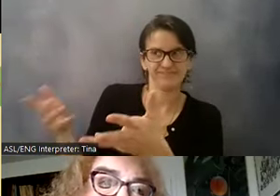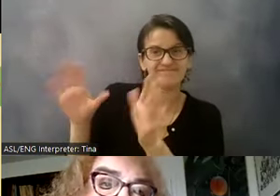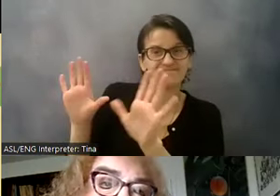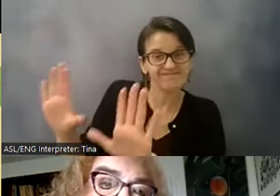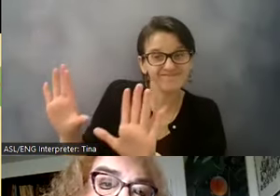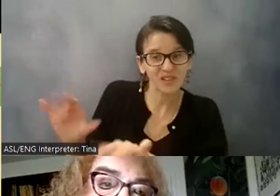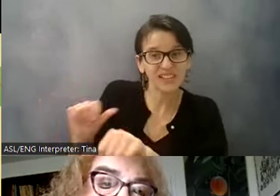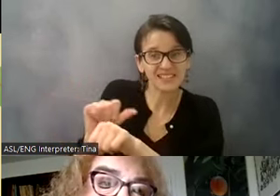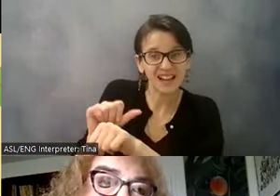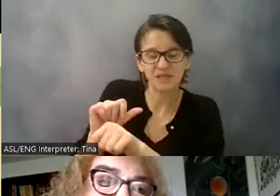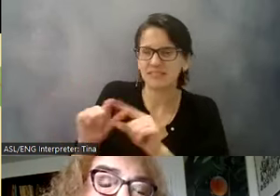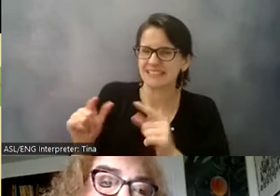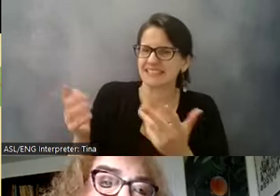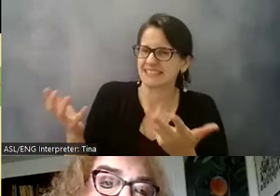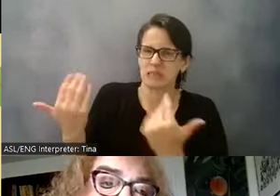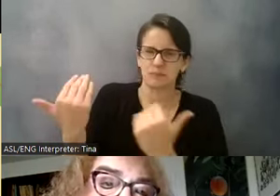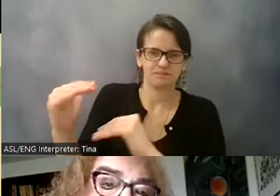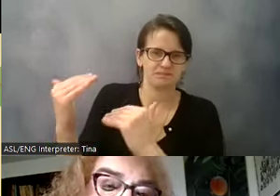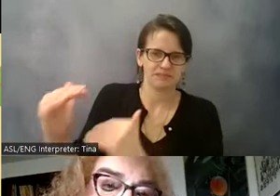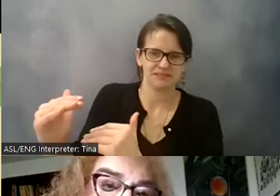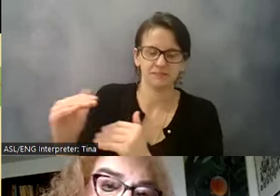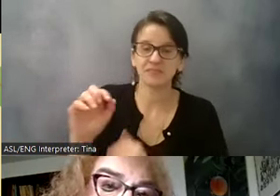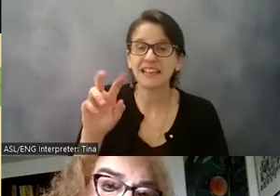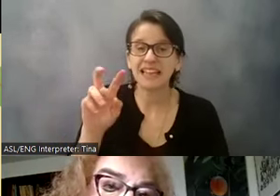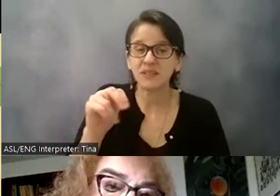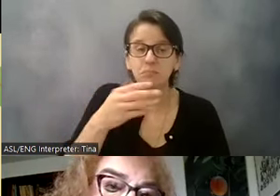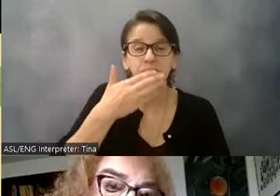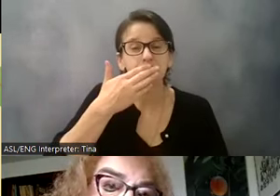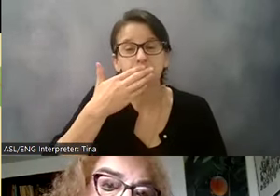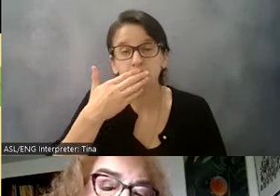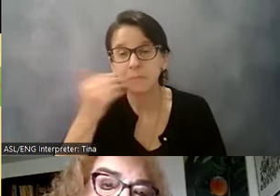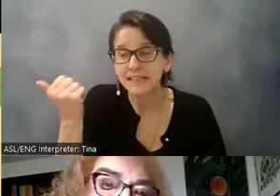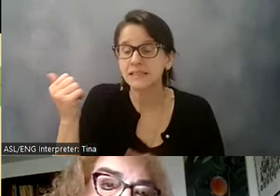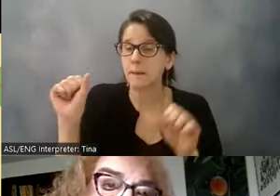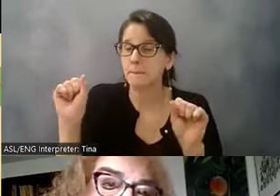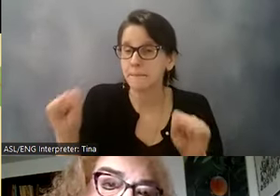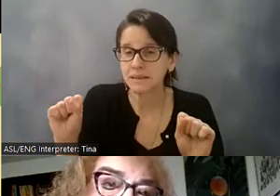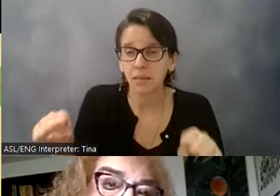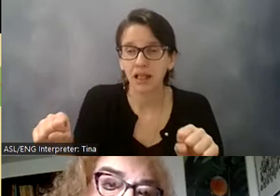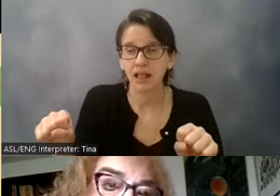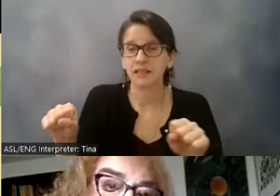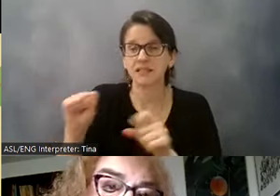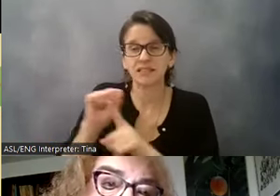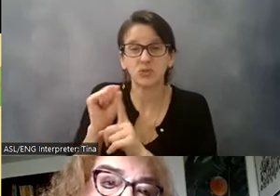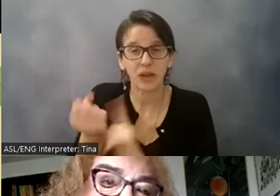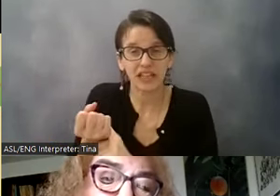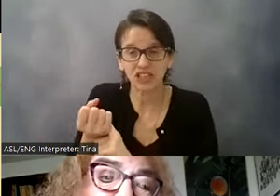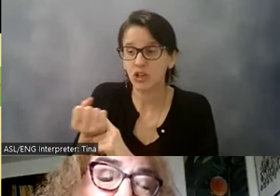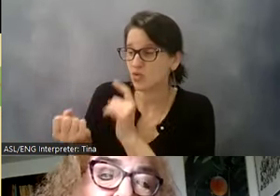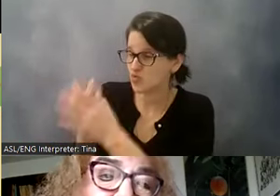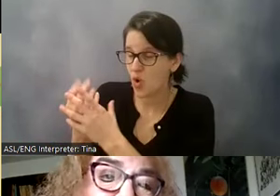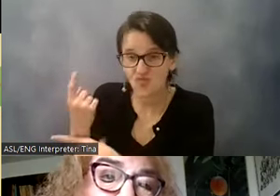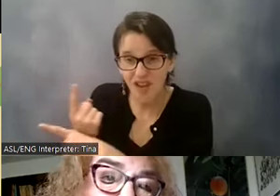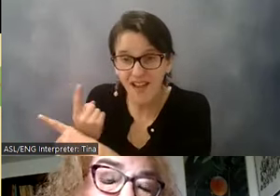limited exercise. Even under the best of circumstances, the nutrition isn't what you